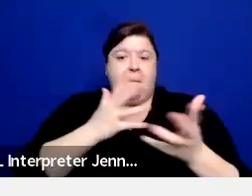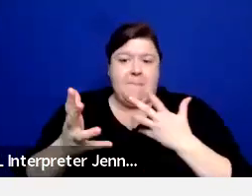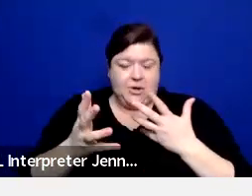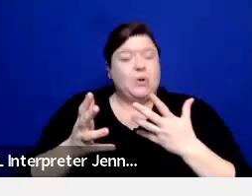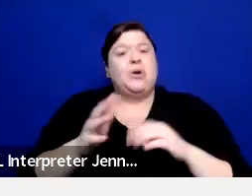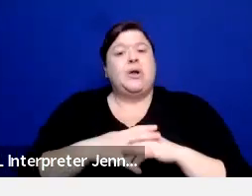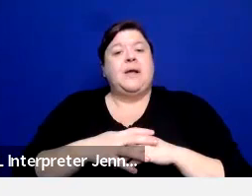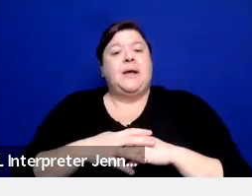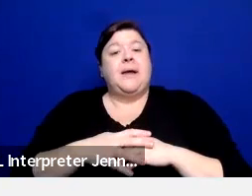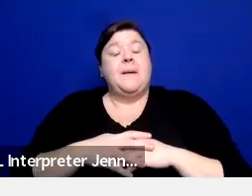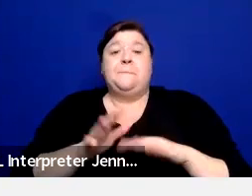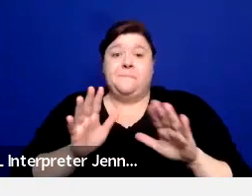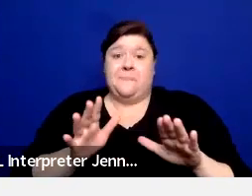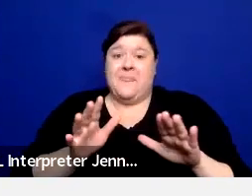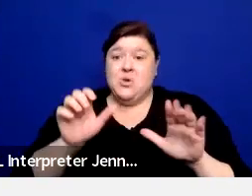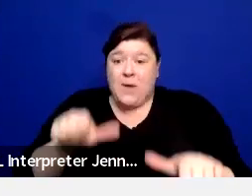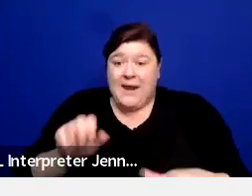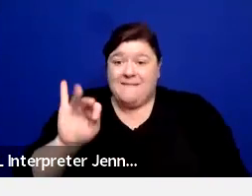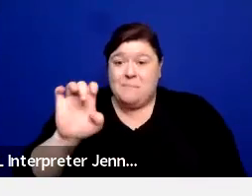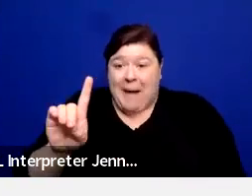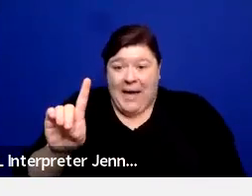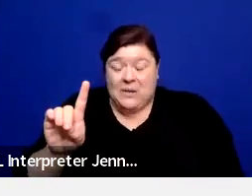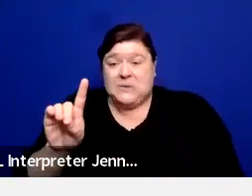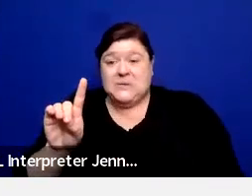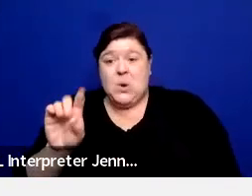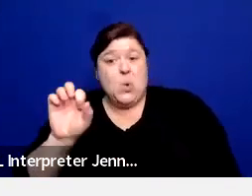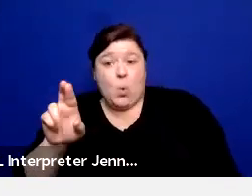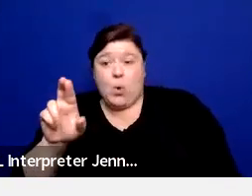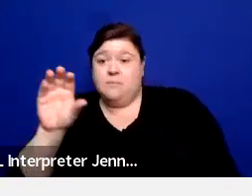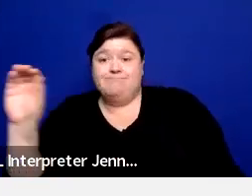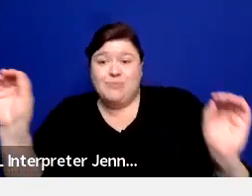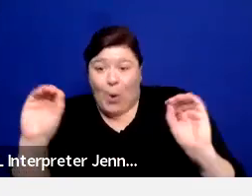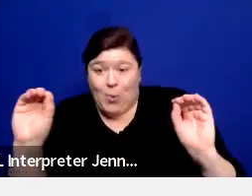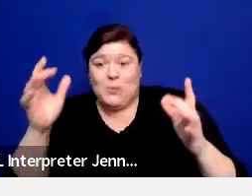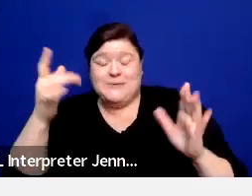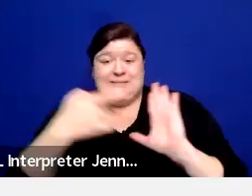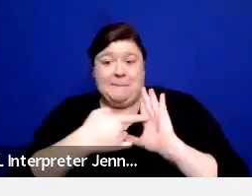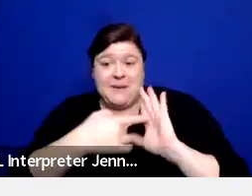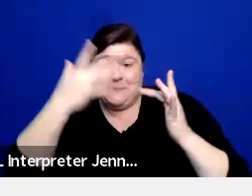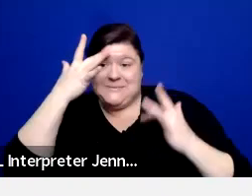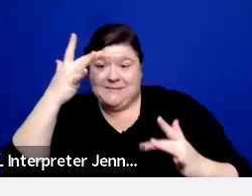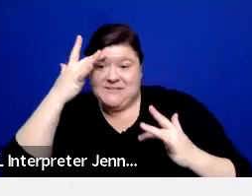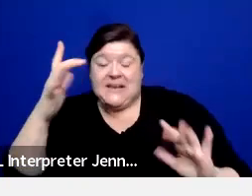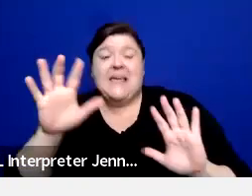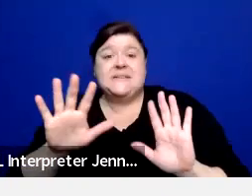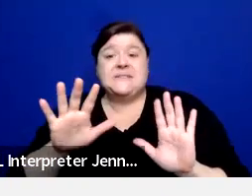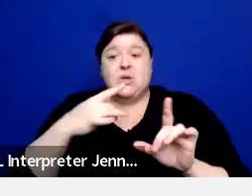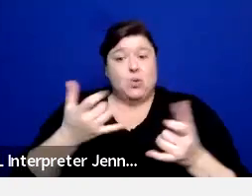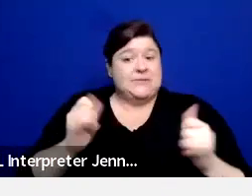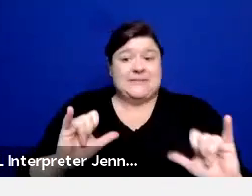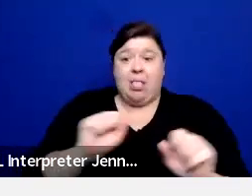have COVID with very mild or remain asymptomatic, they are still COVID positive. They are